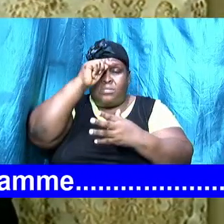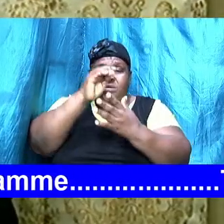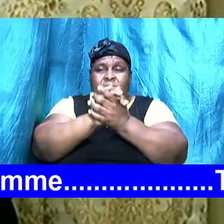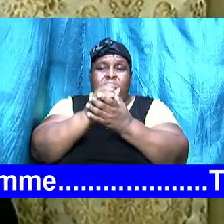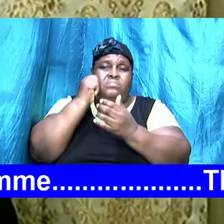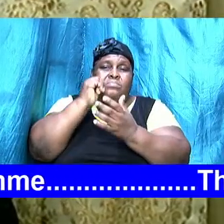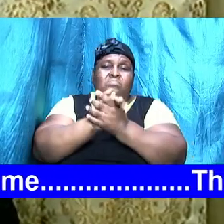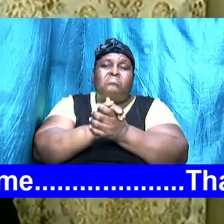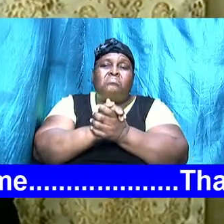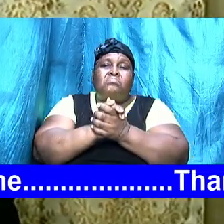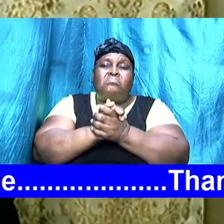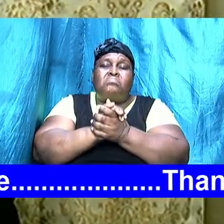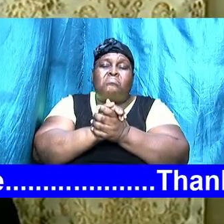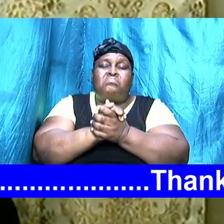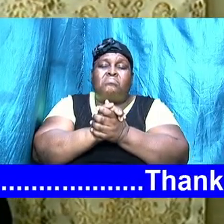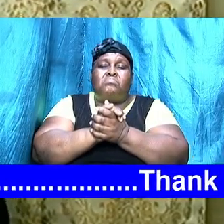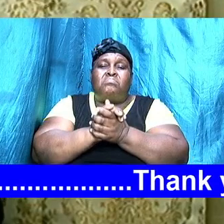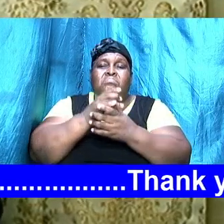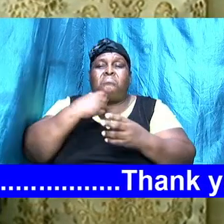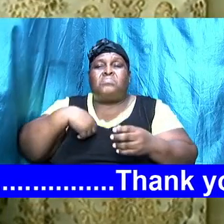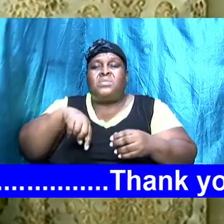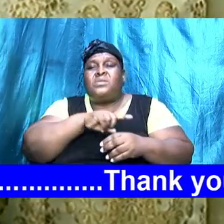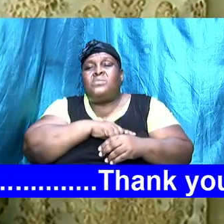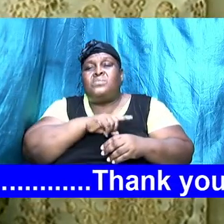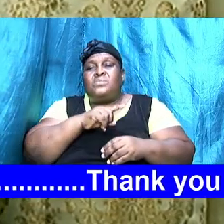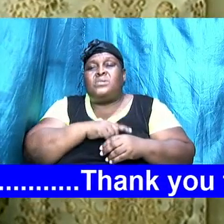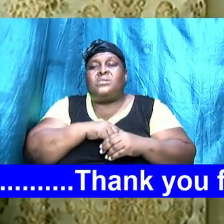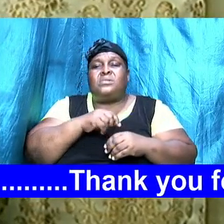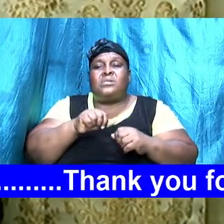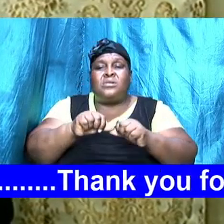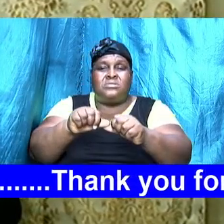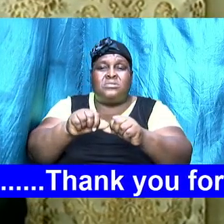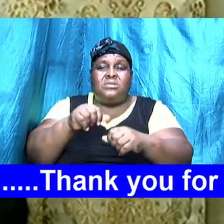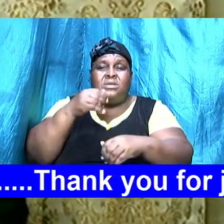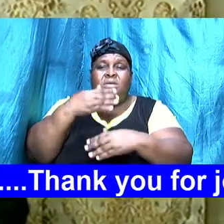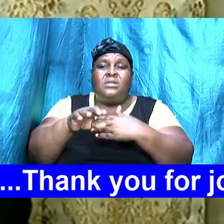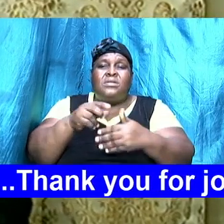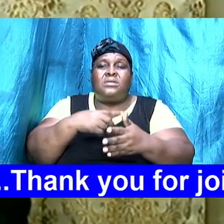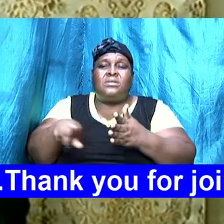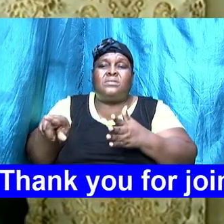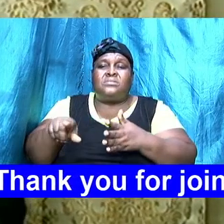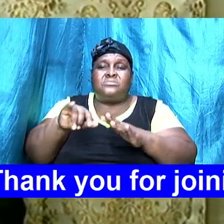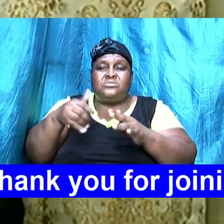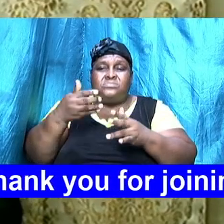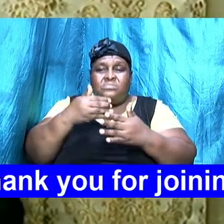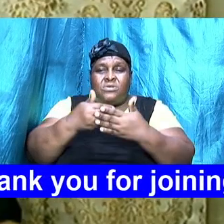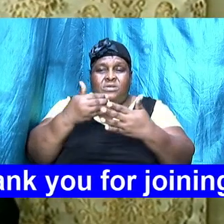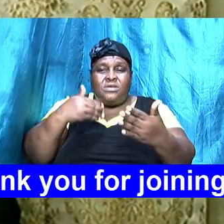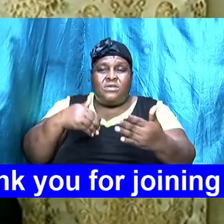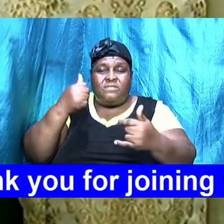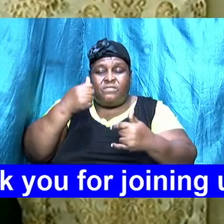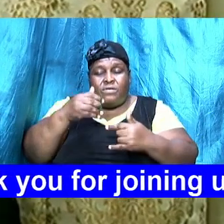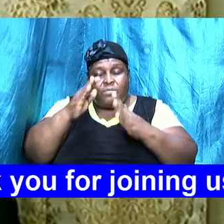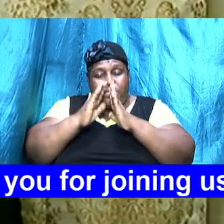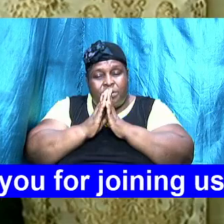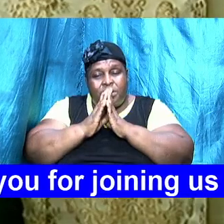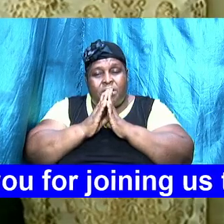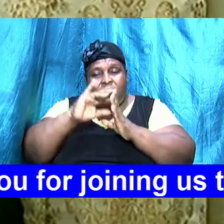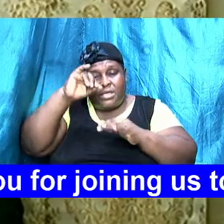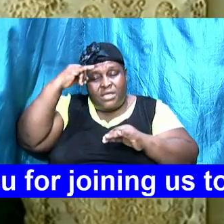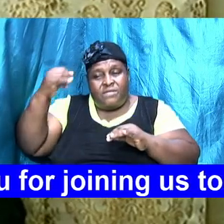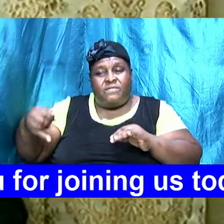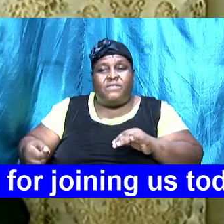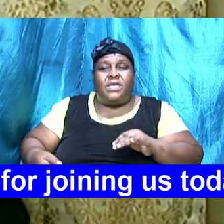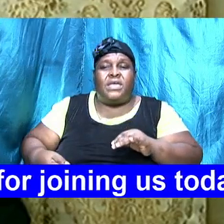one of them. And we pick up another time. God bless you. Just before I pray, I want to